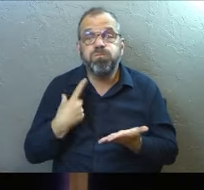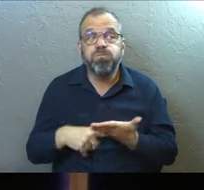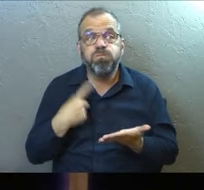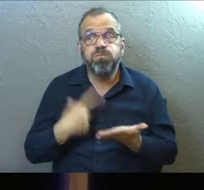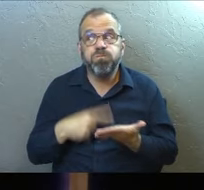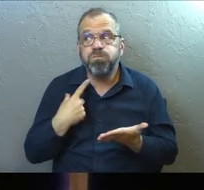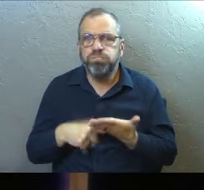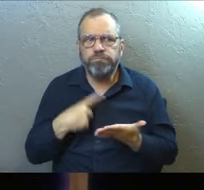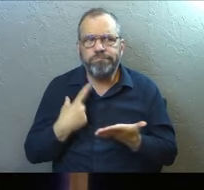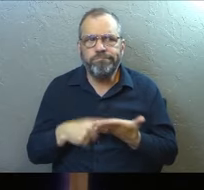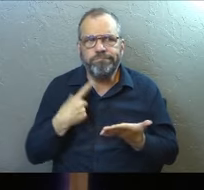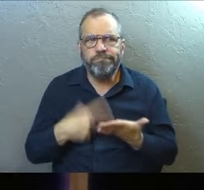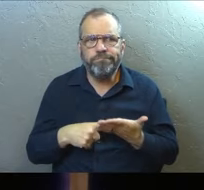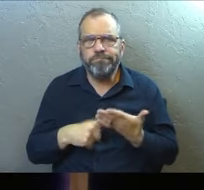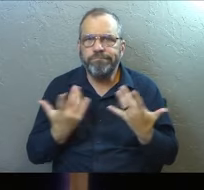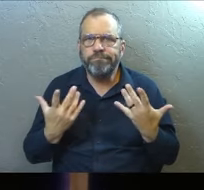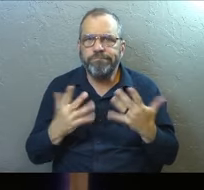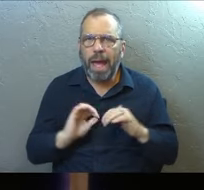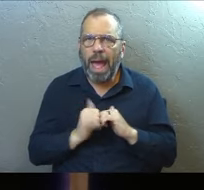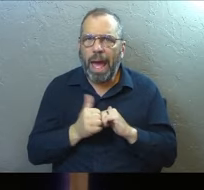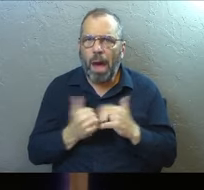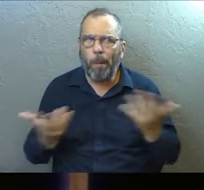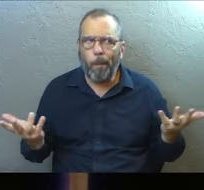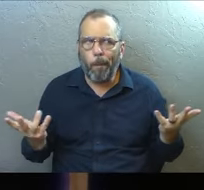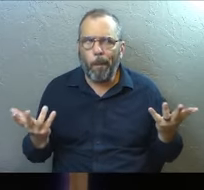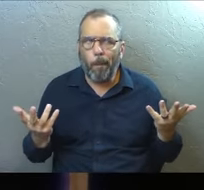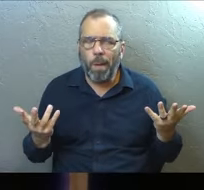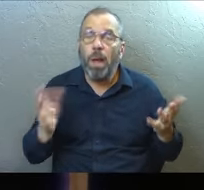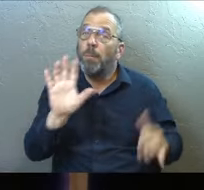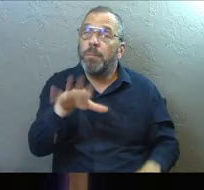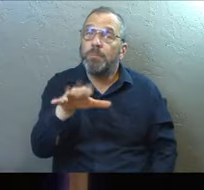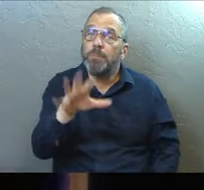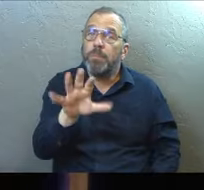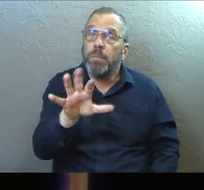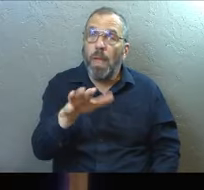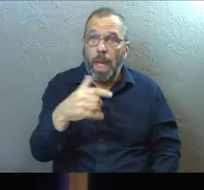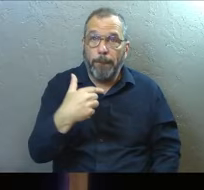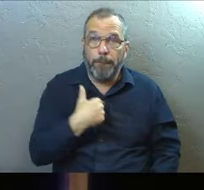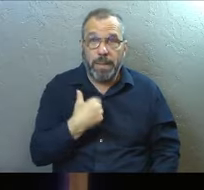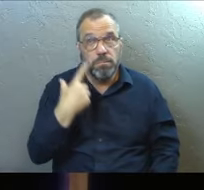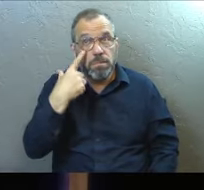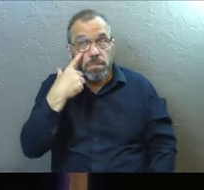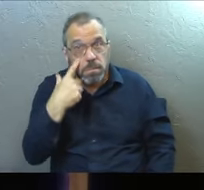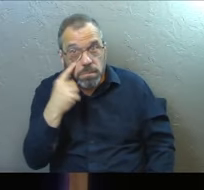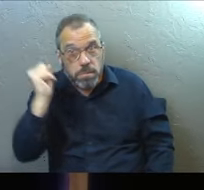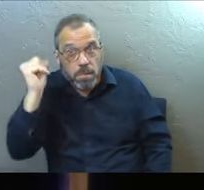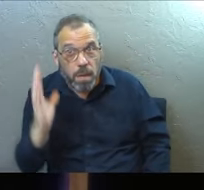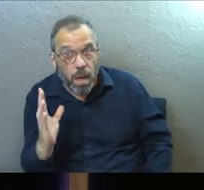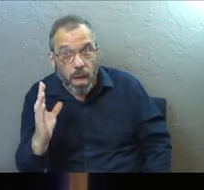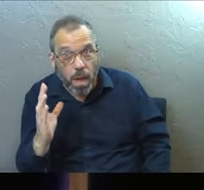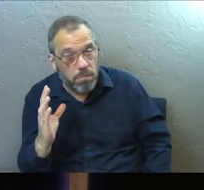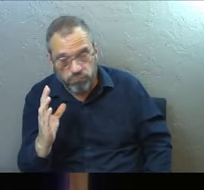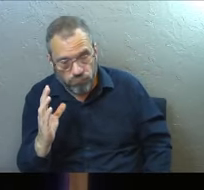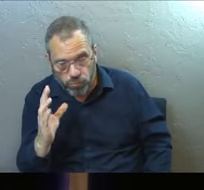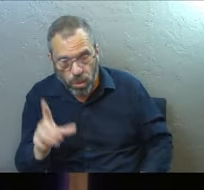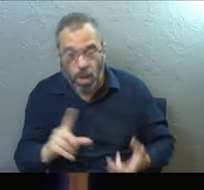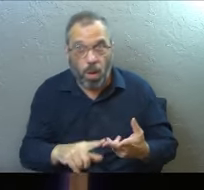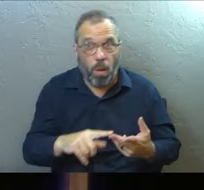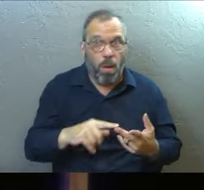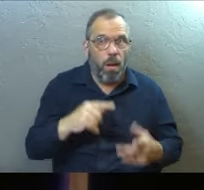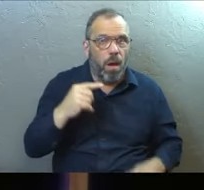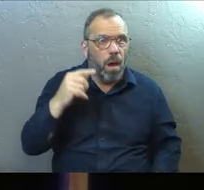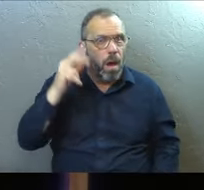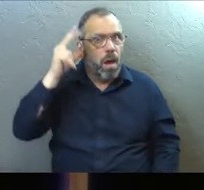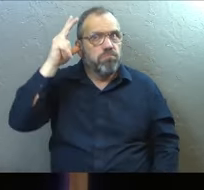experience or question in that is, how do you do it? Right? Because like, I can't see God. I can't audibly hear